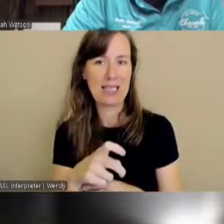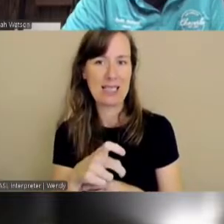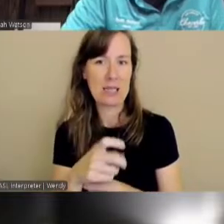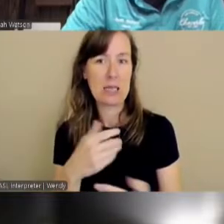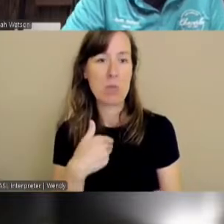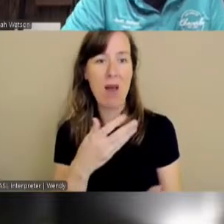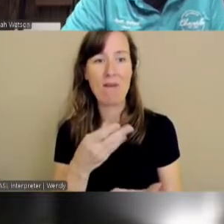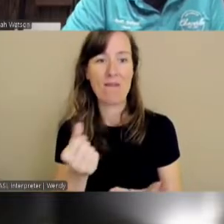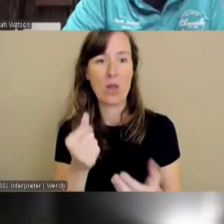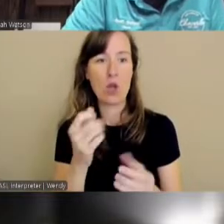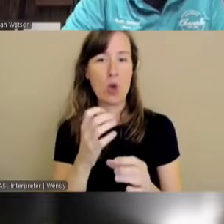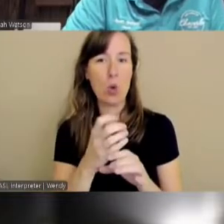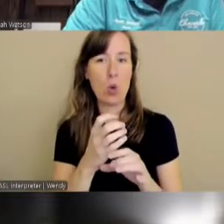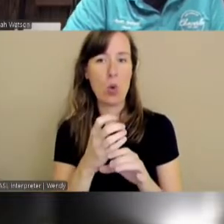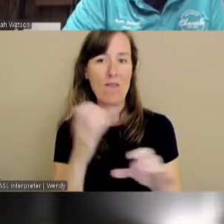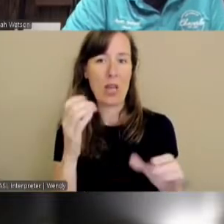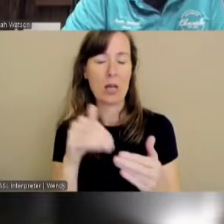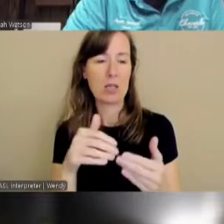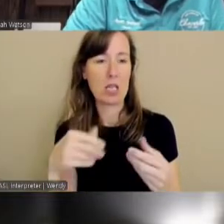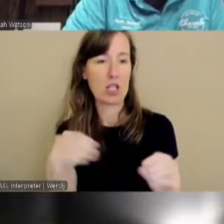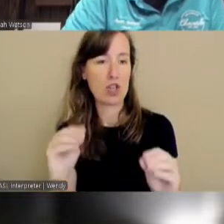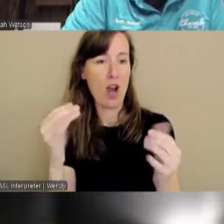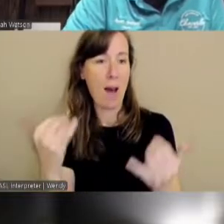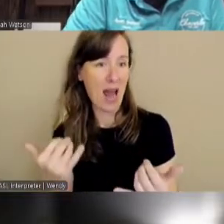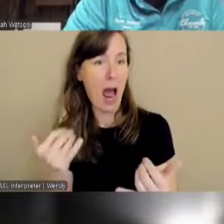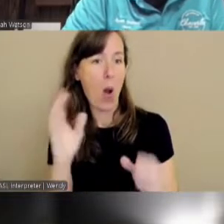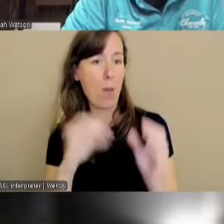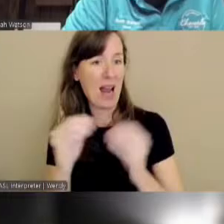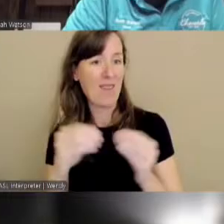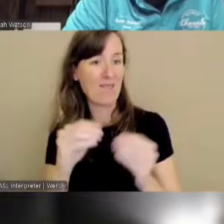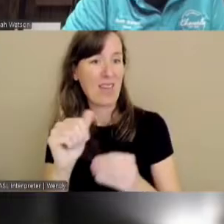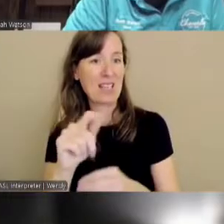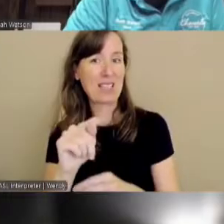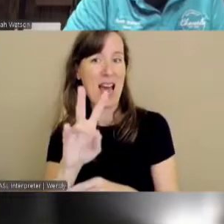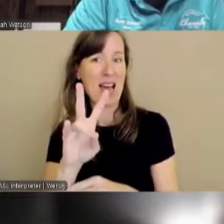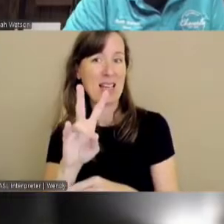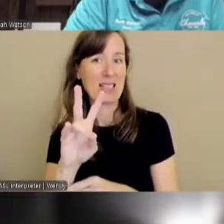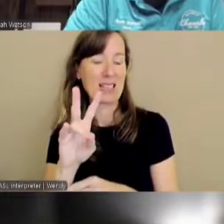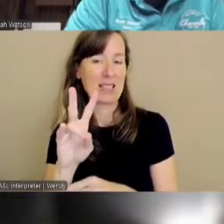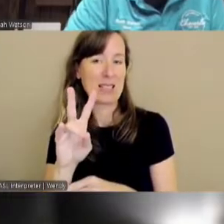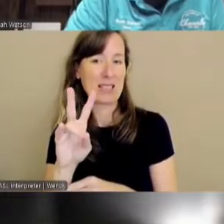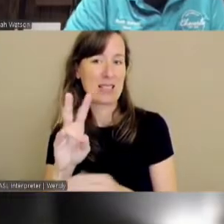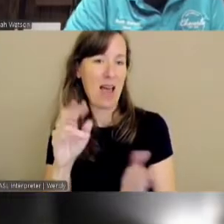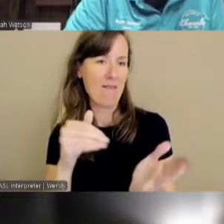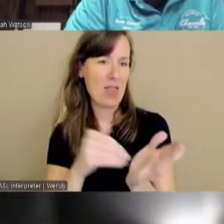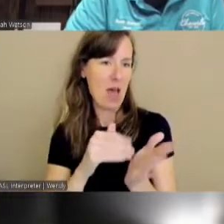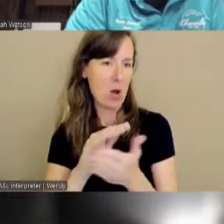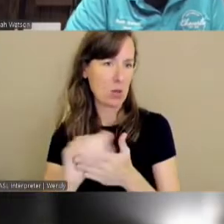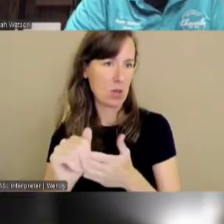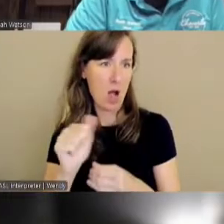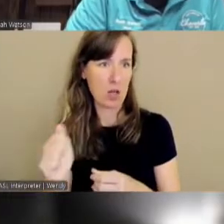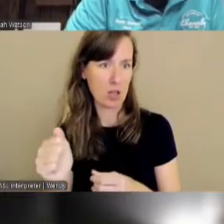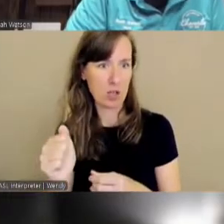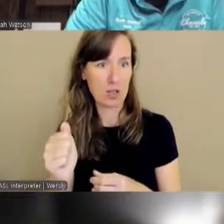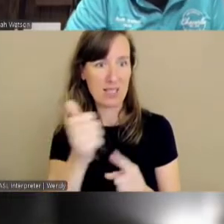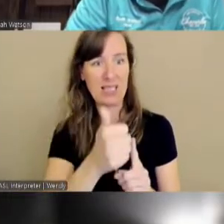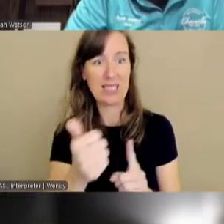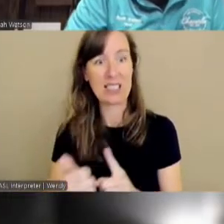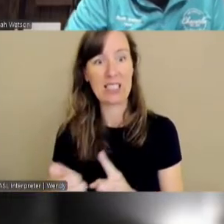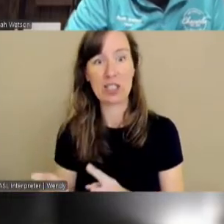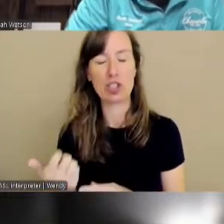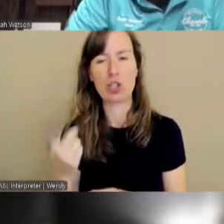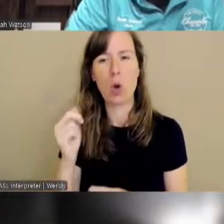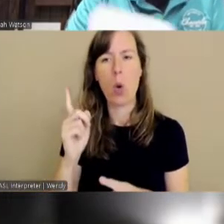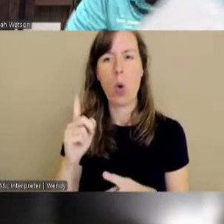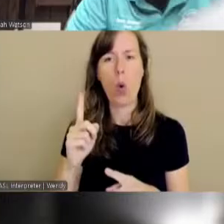in the shop right now that are getting fixed for $7,000 a pop. And at a certain point, we can't continue to invest in vehicles